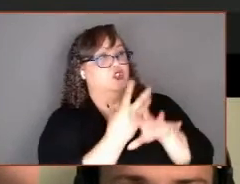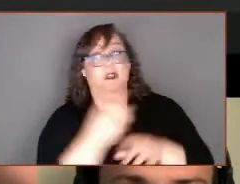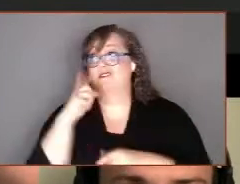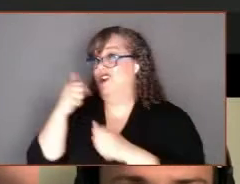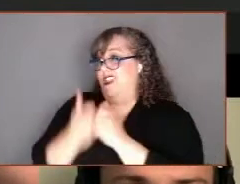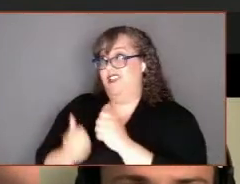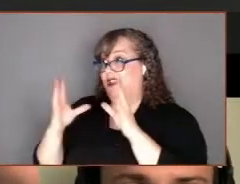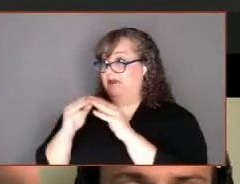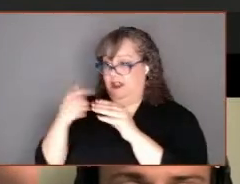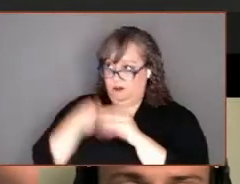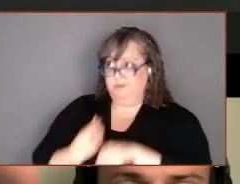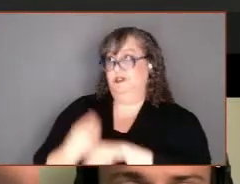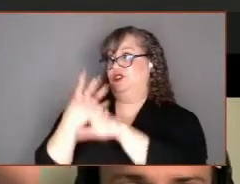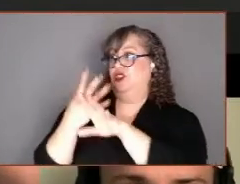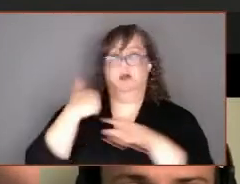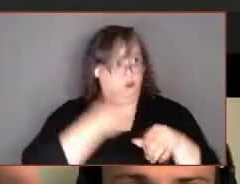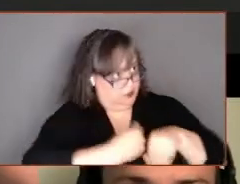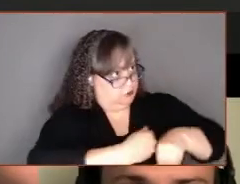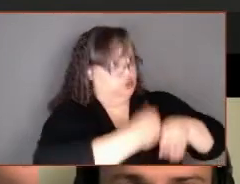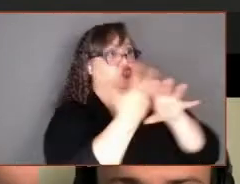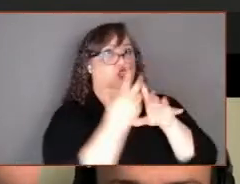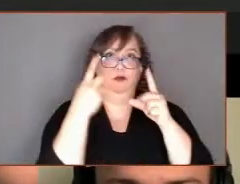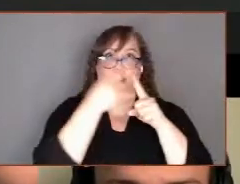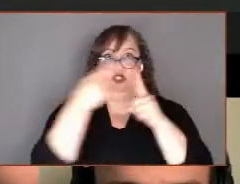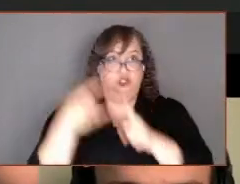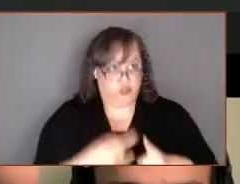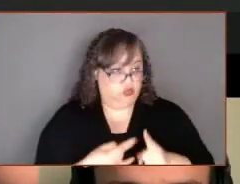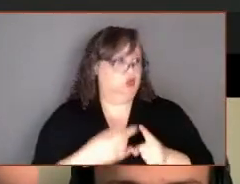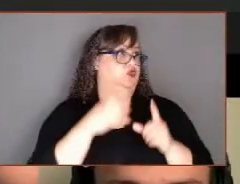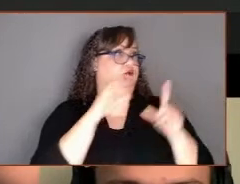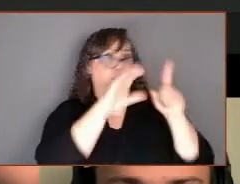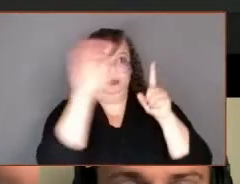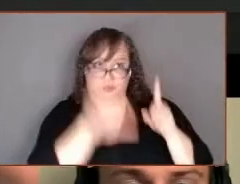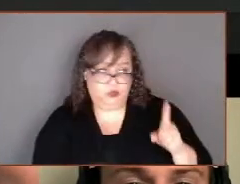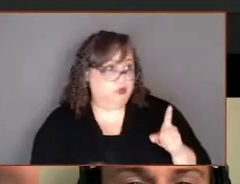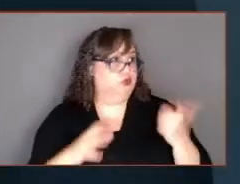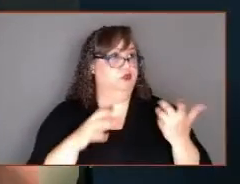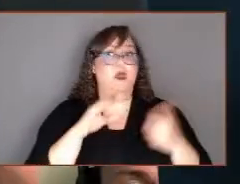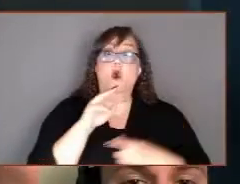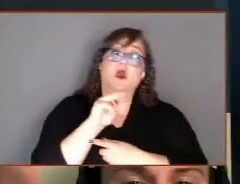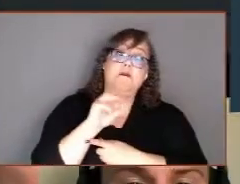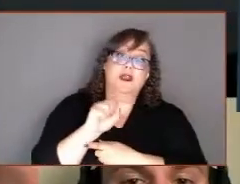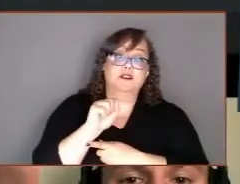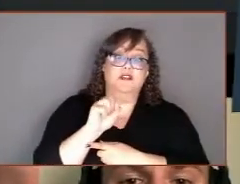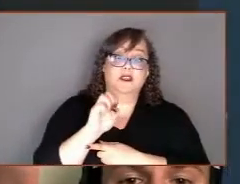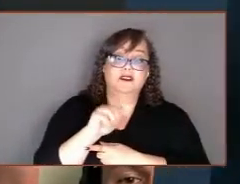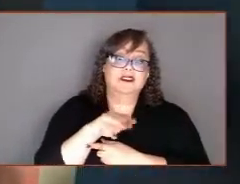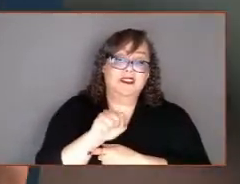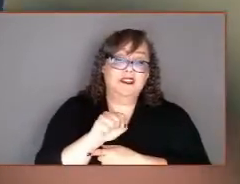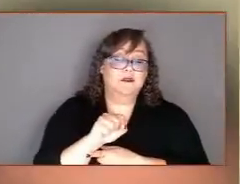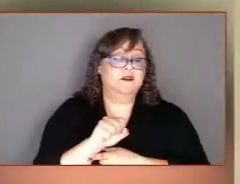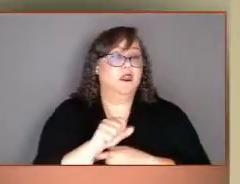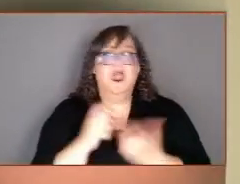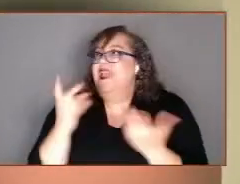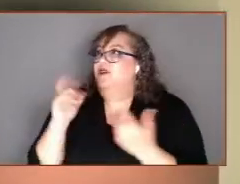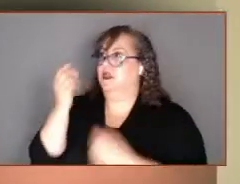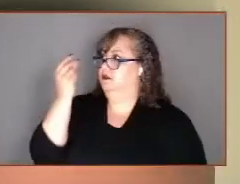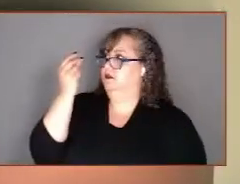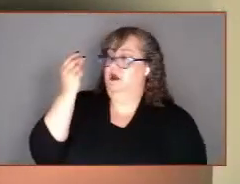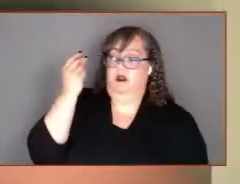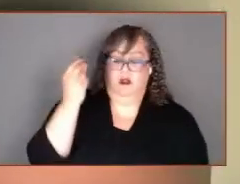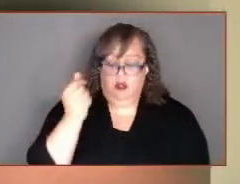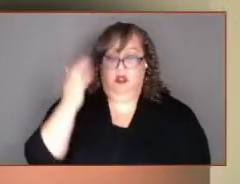calls. We stayed together using Zooms. Try to do this over Zoom or Microsoft Teams. It was just like a snap of the finger and everybody just got right